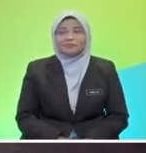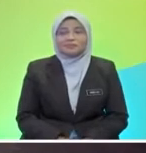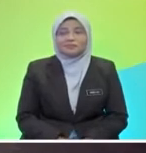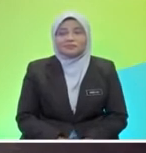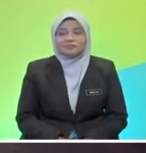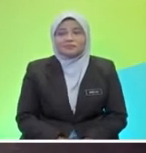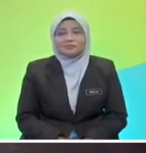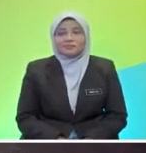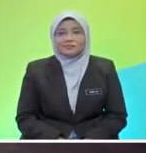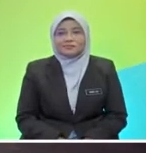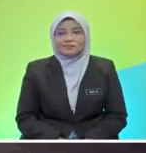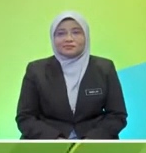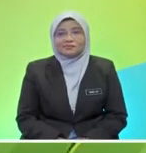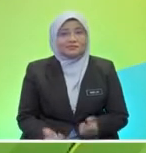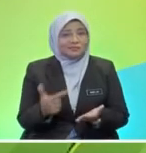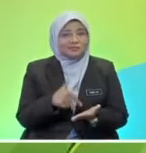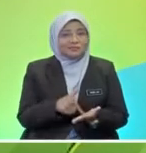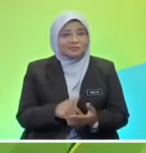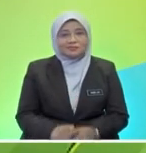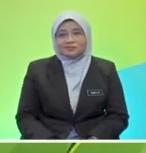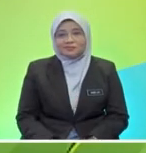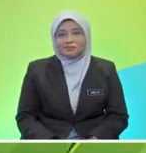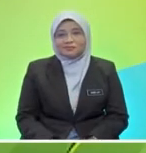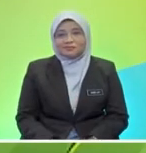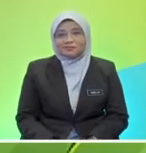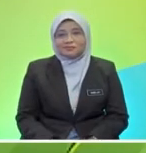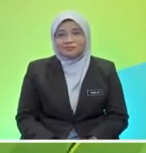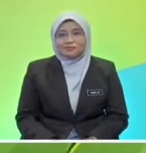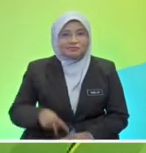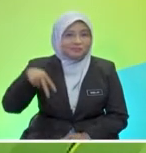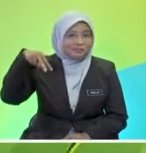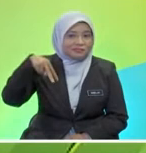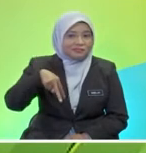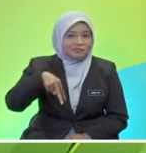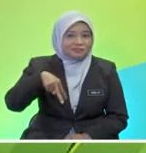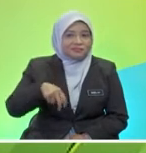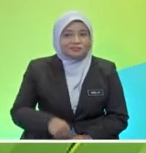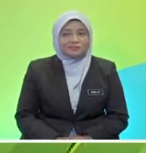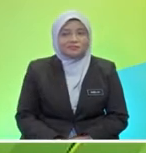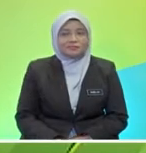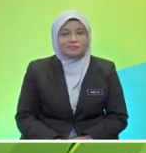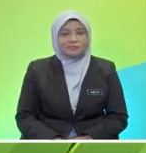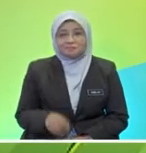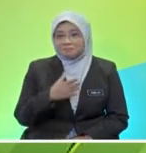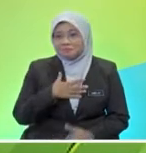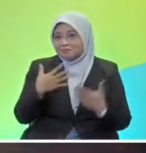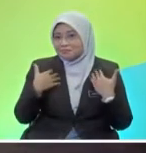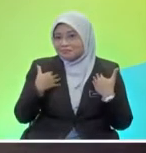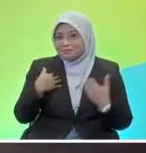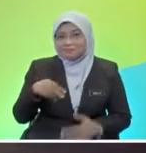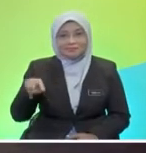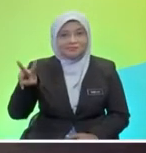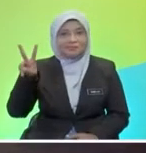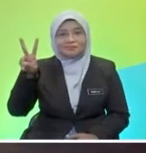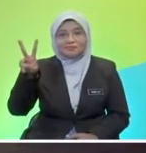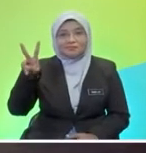the next one? The feet. I've got 1, 2. I've got 2 feet. Very good.